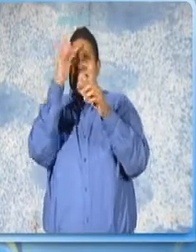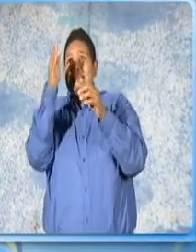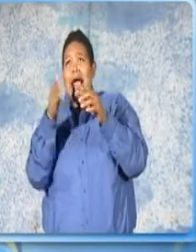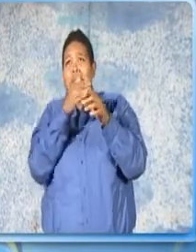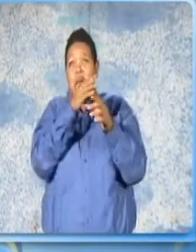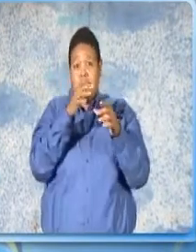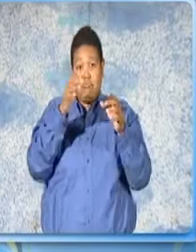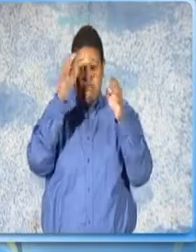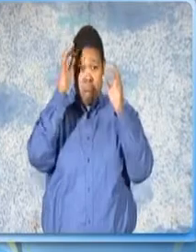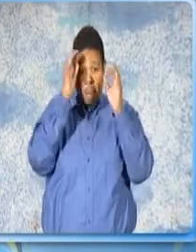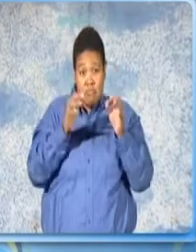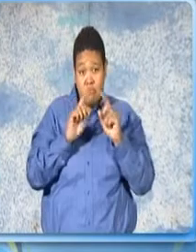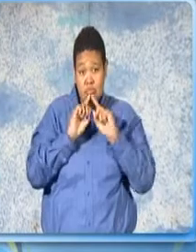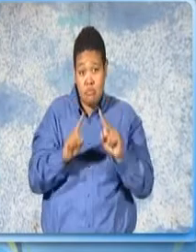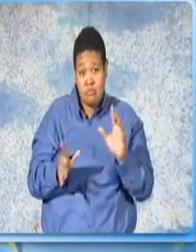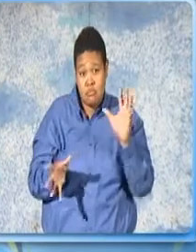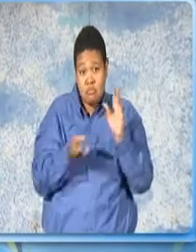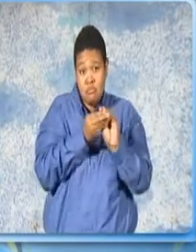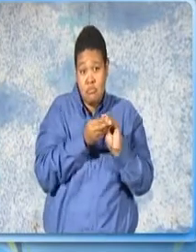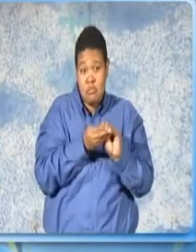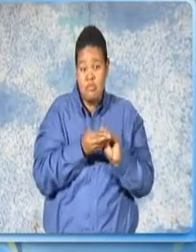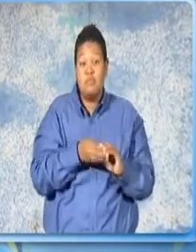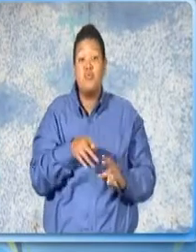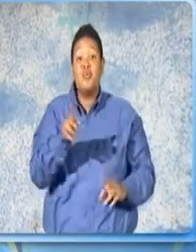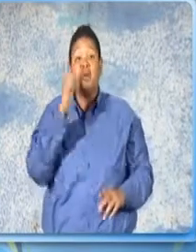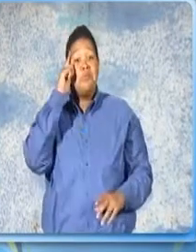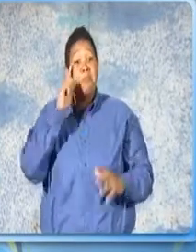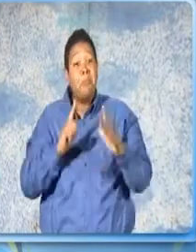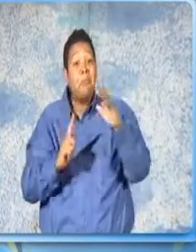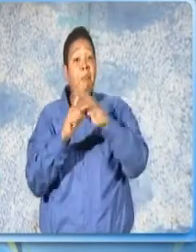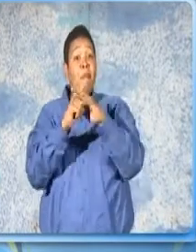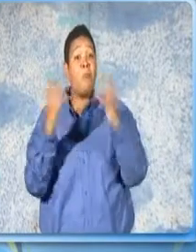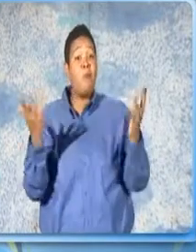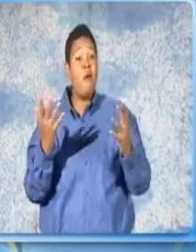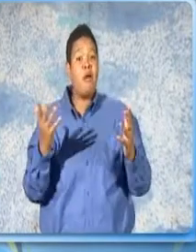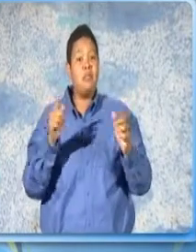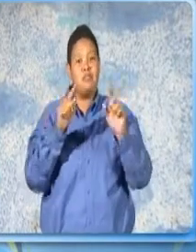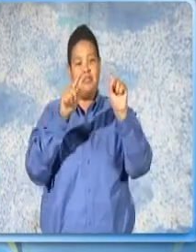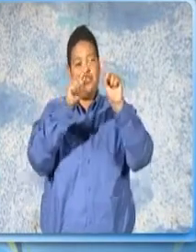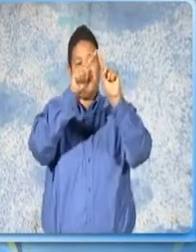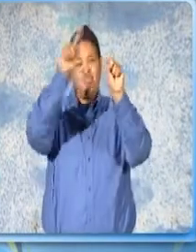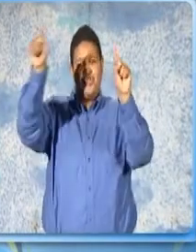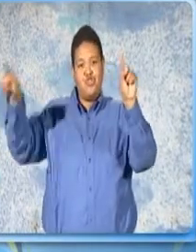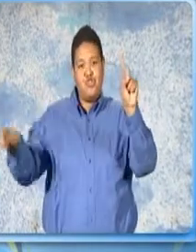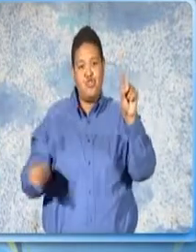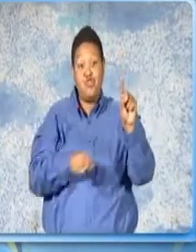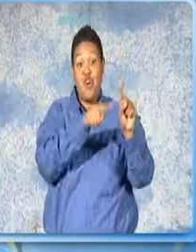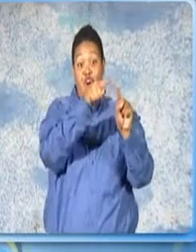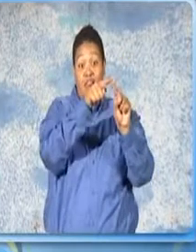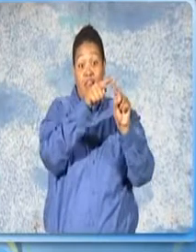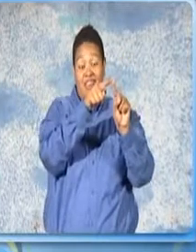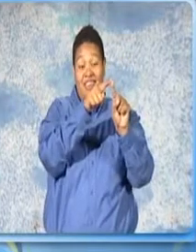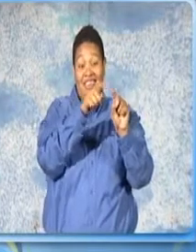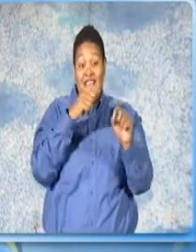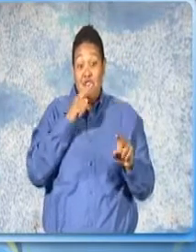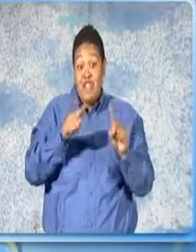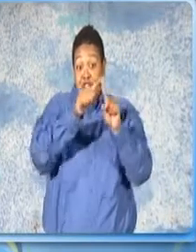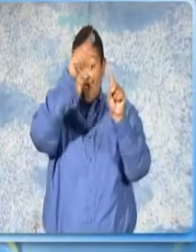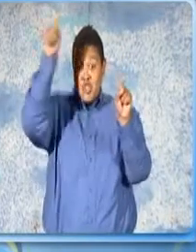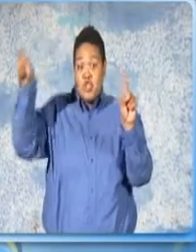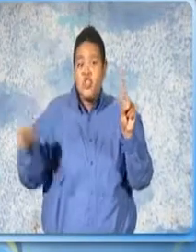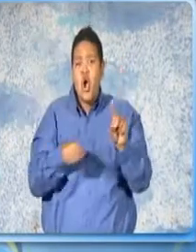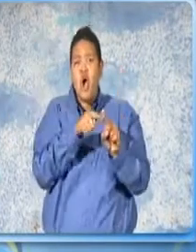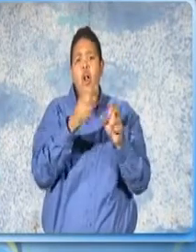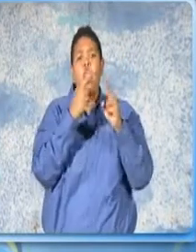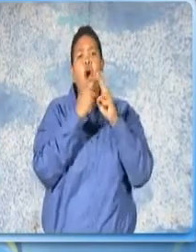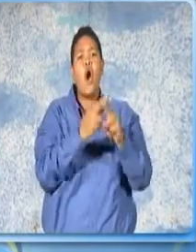perimeter? The one that springs to mind is the circle. The perimeter of a circle is usually called